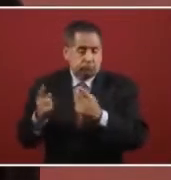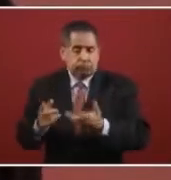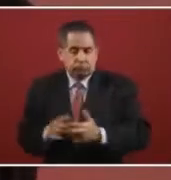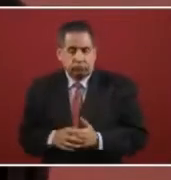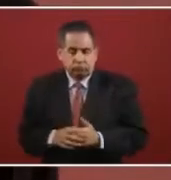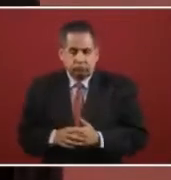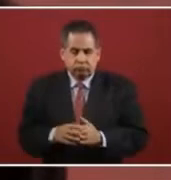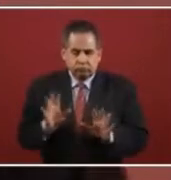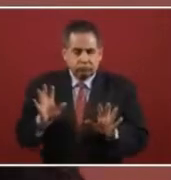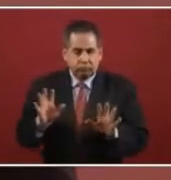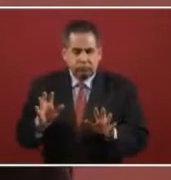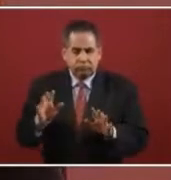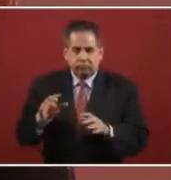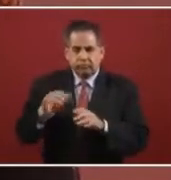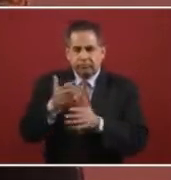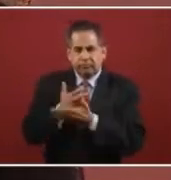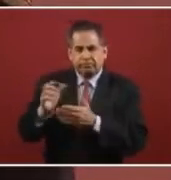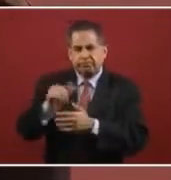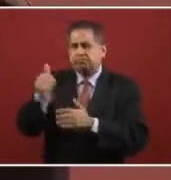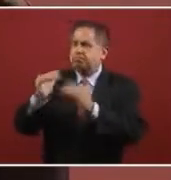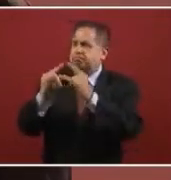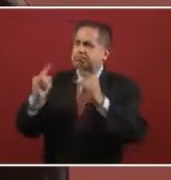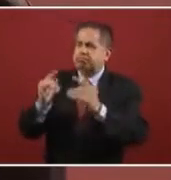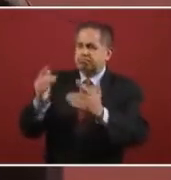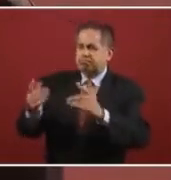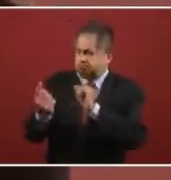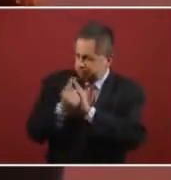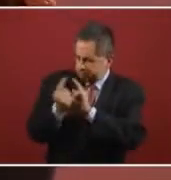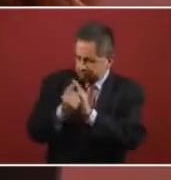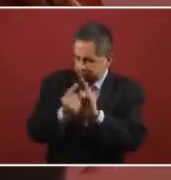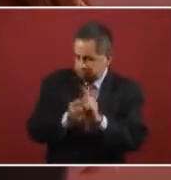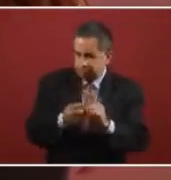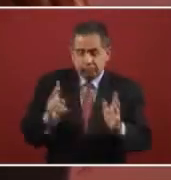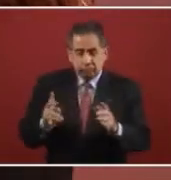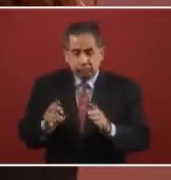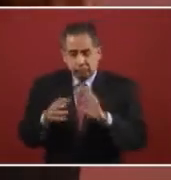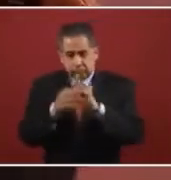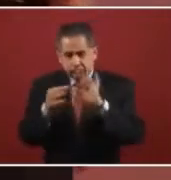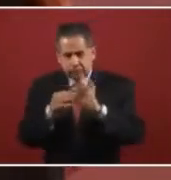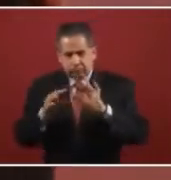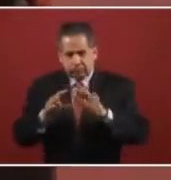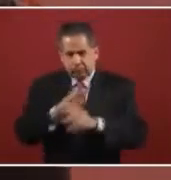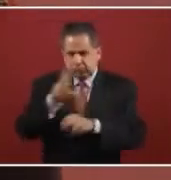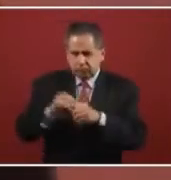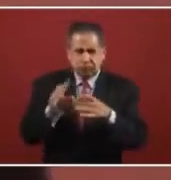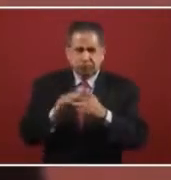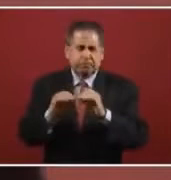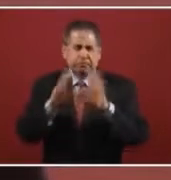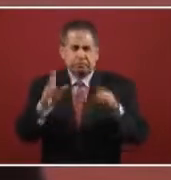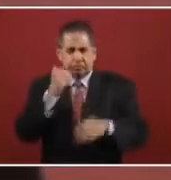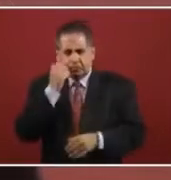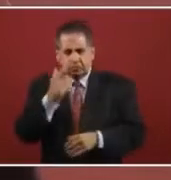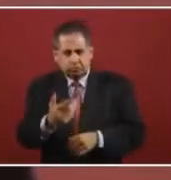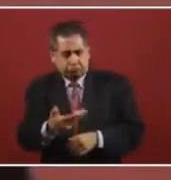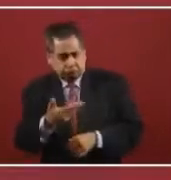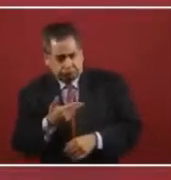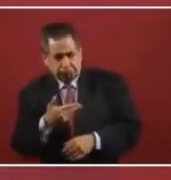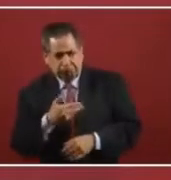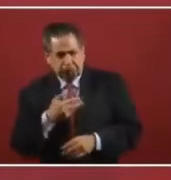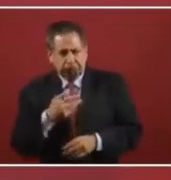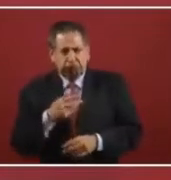group, besides whatever's waiting now. But little